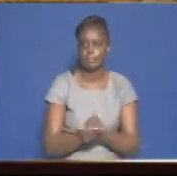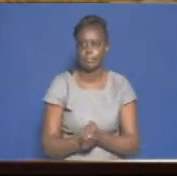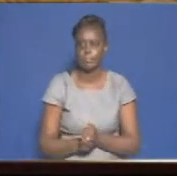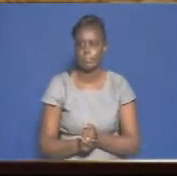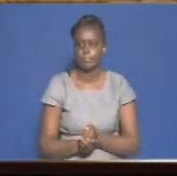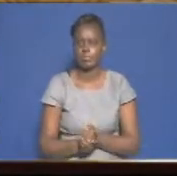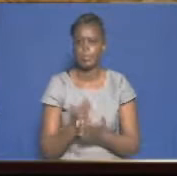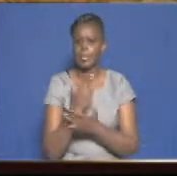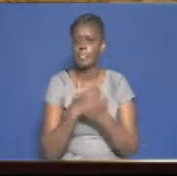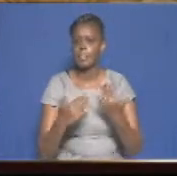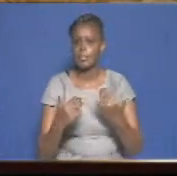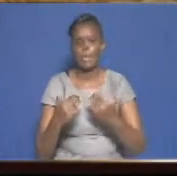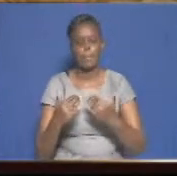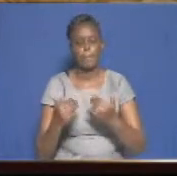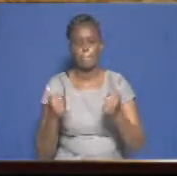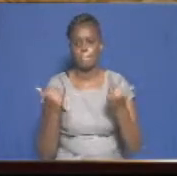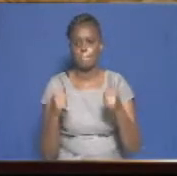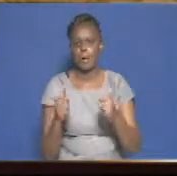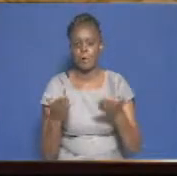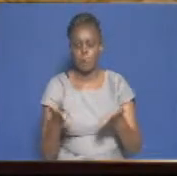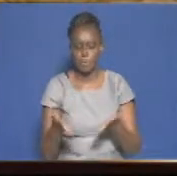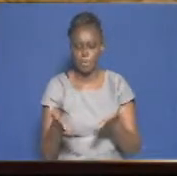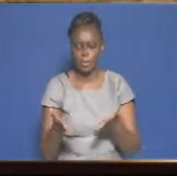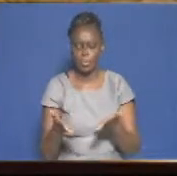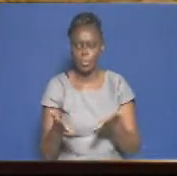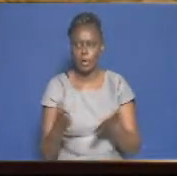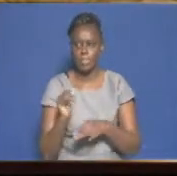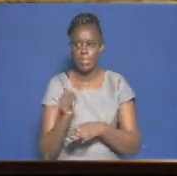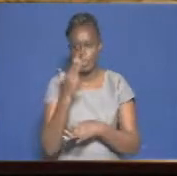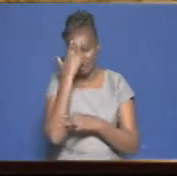You know, some of you may not have, even now, and that's why